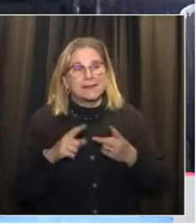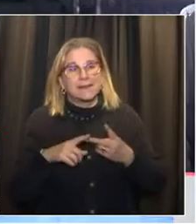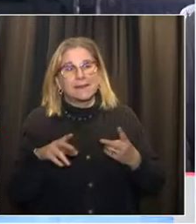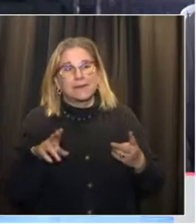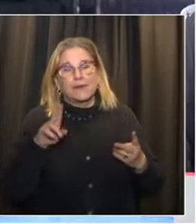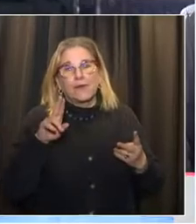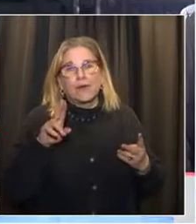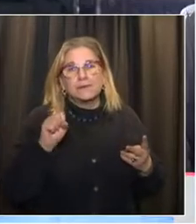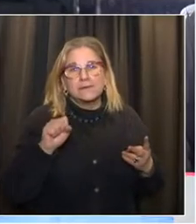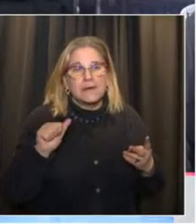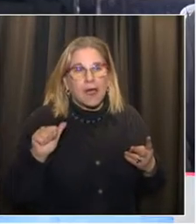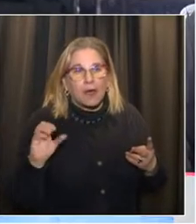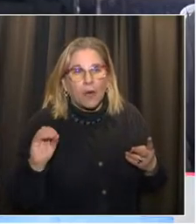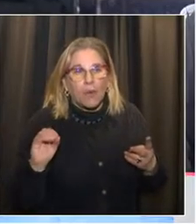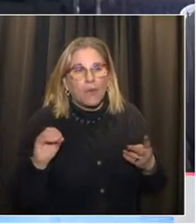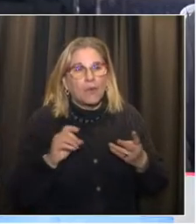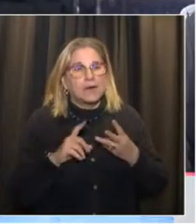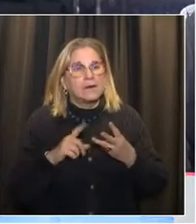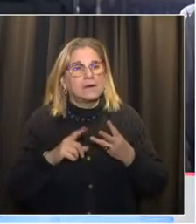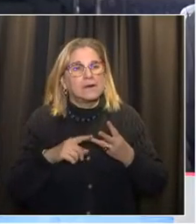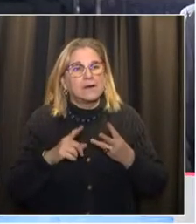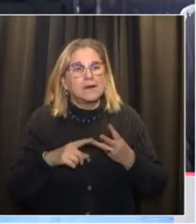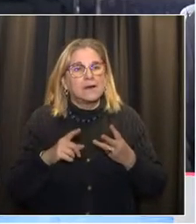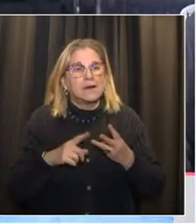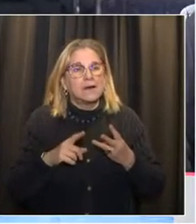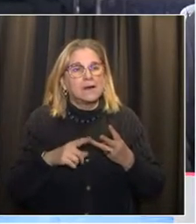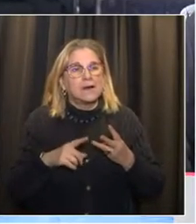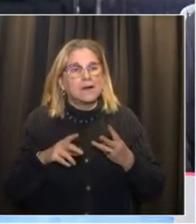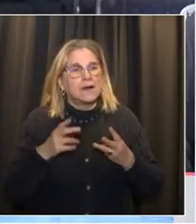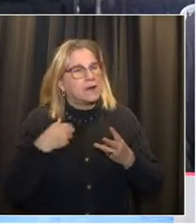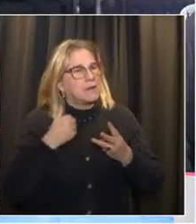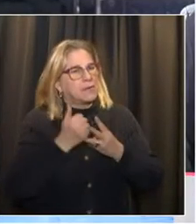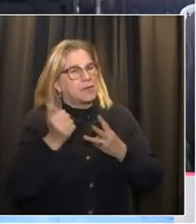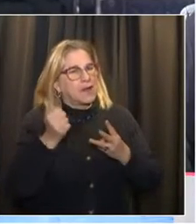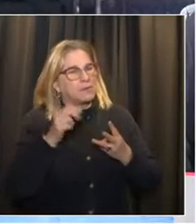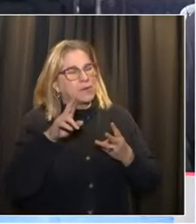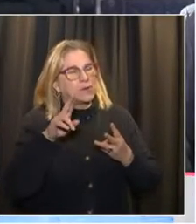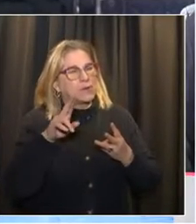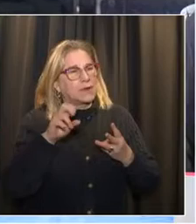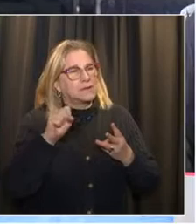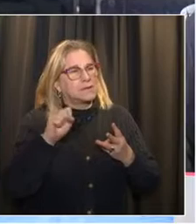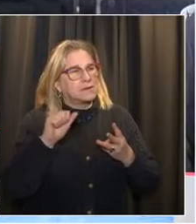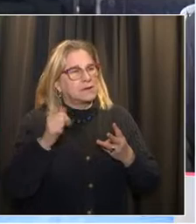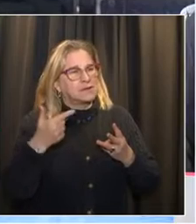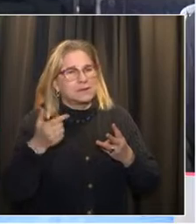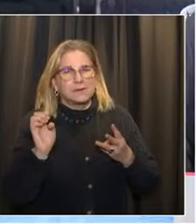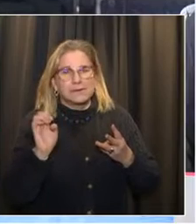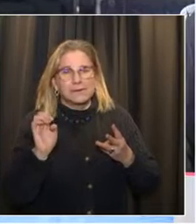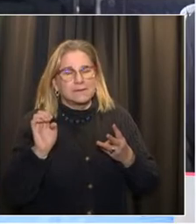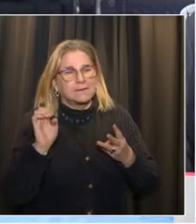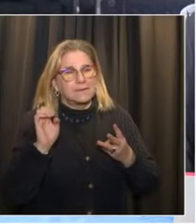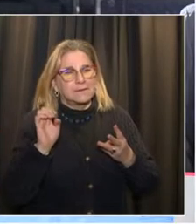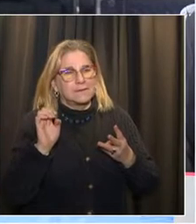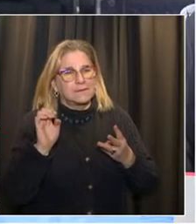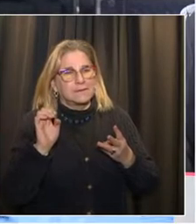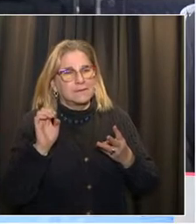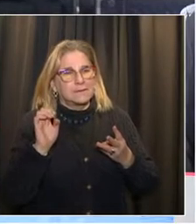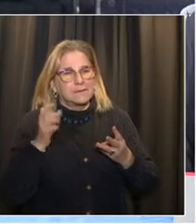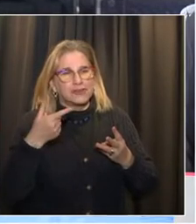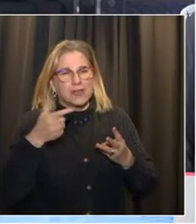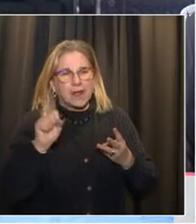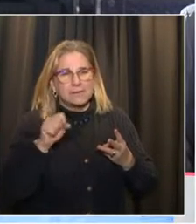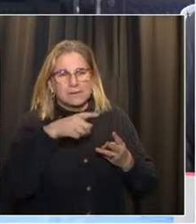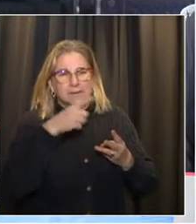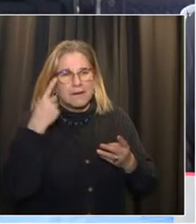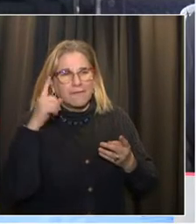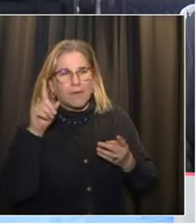lost its accreditation. I worry about that mentality as we look forward for additional solutions to make sure that we are